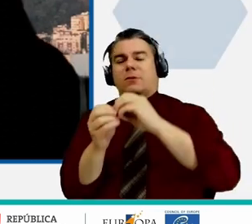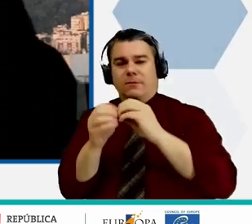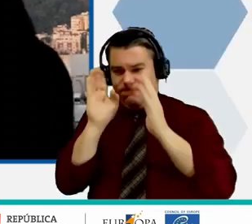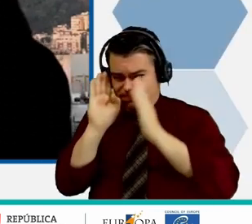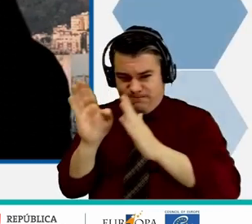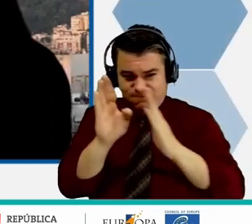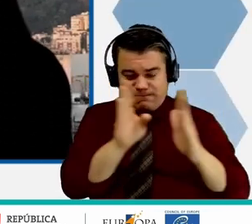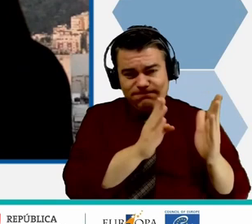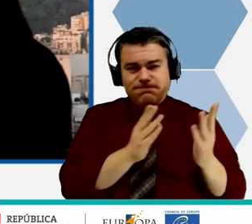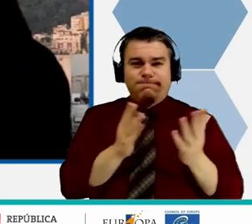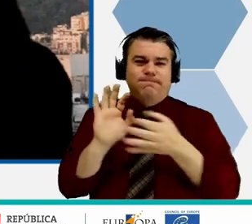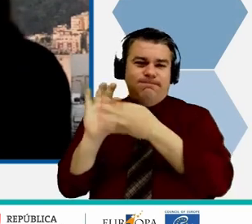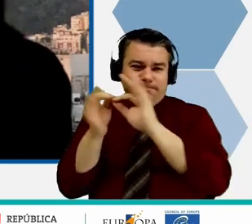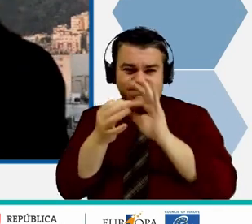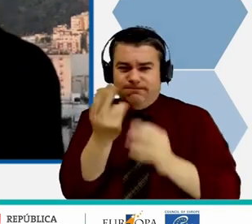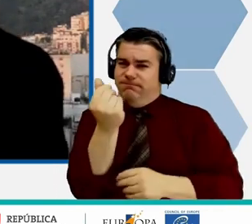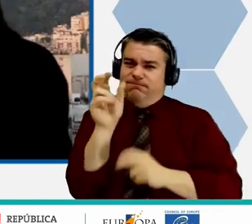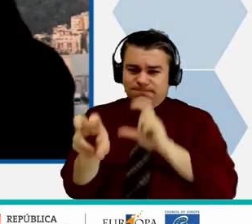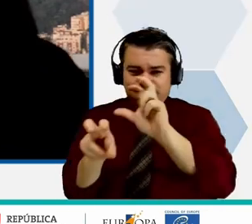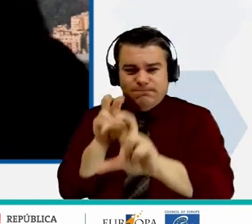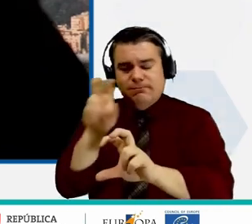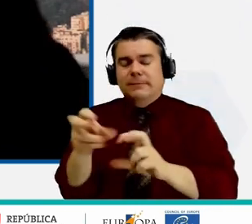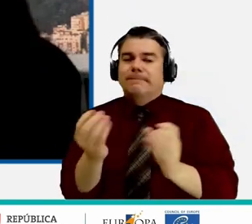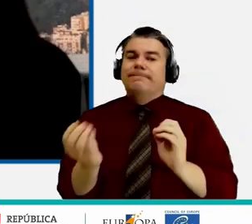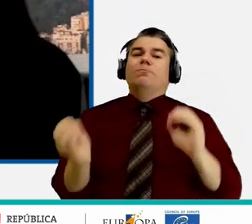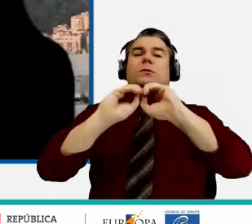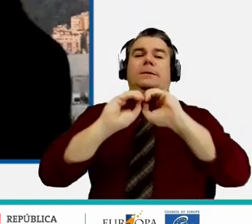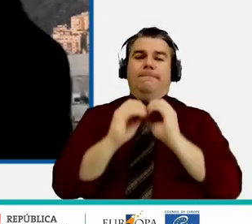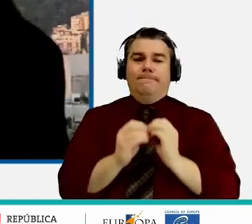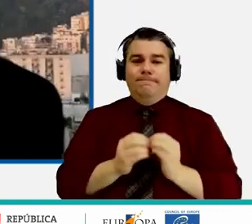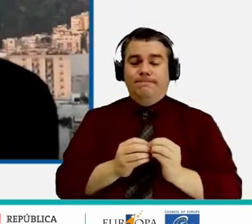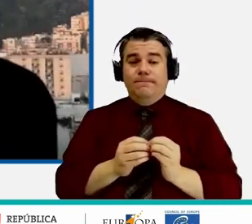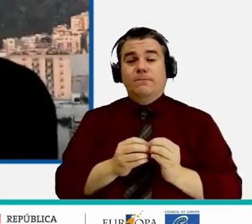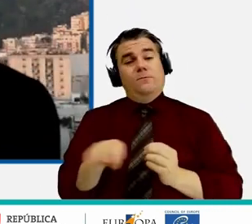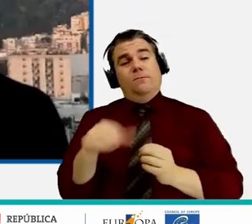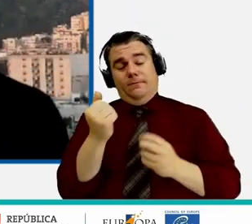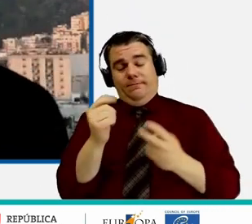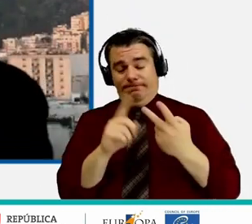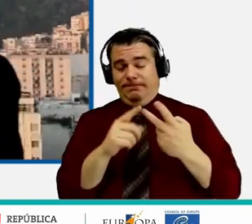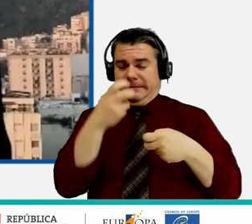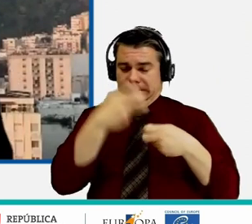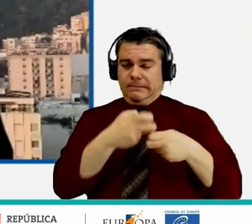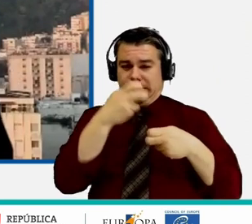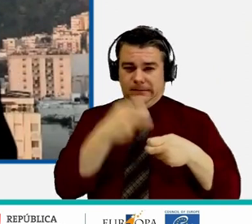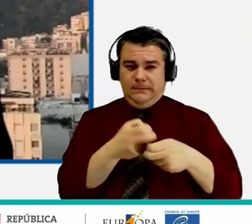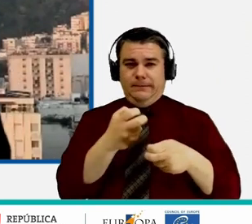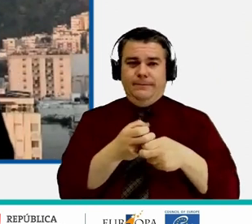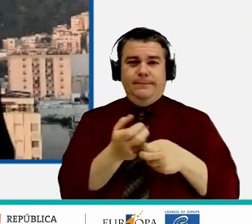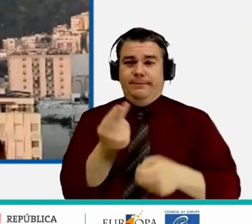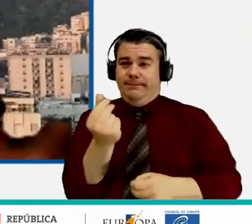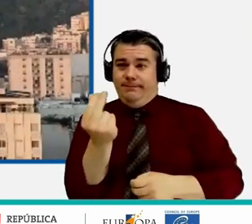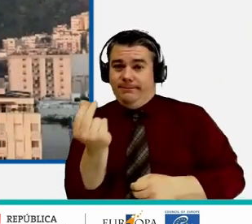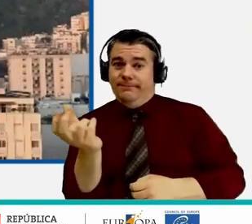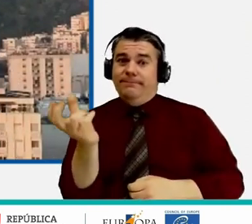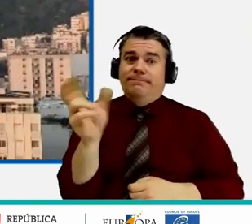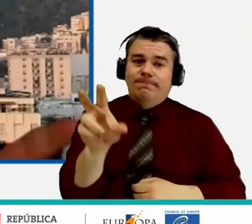we have some challenges and answering also your question on why this investment is not coming.